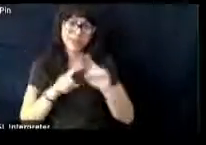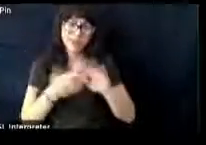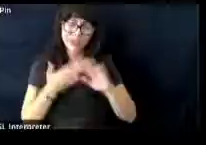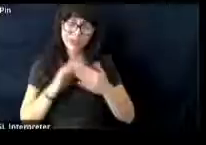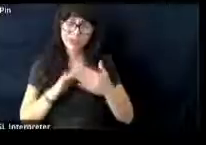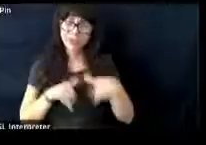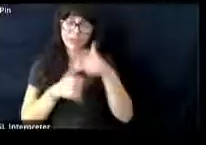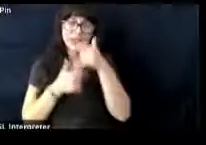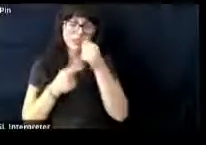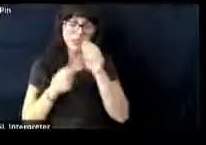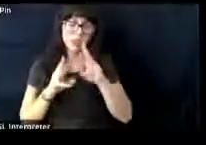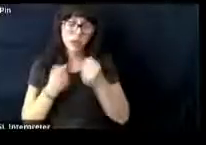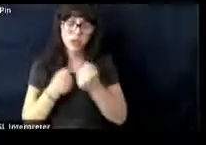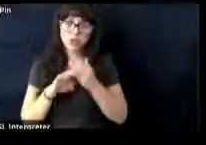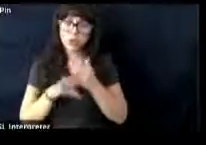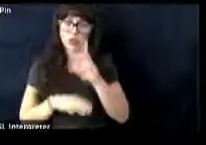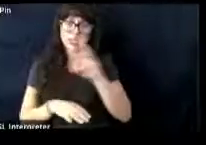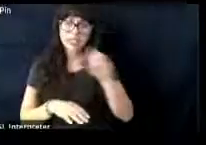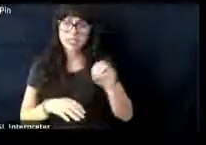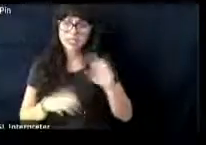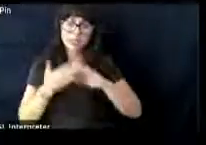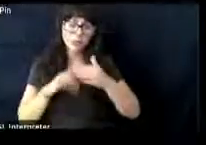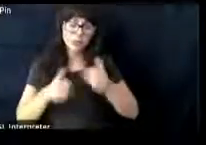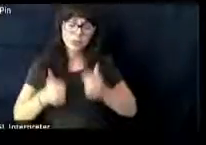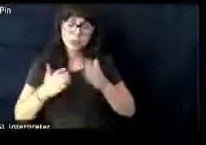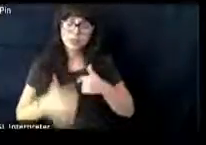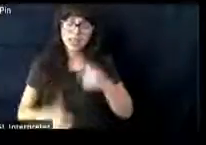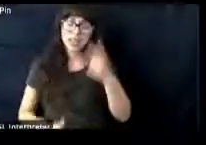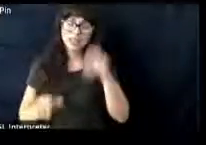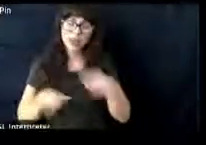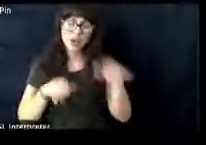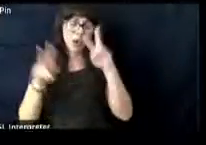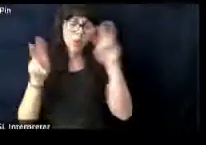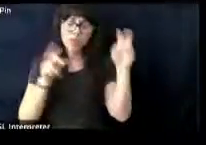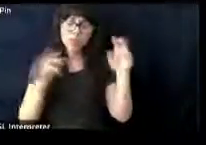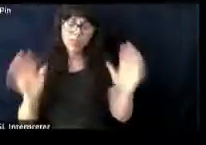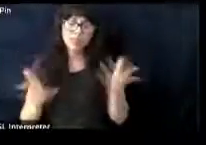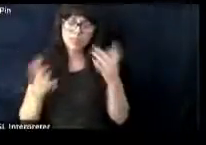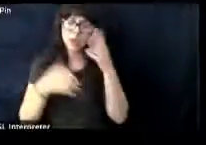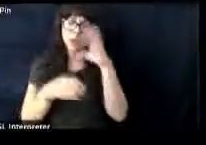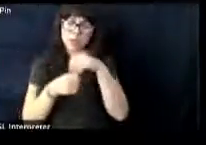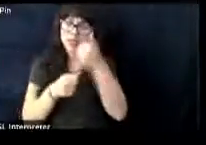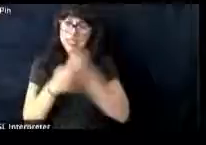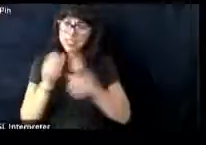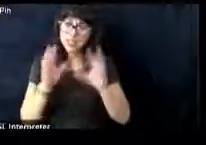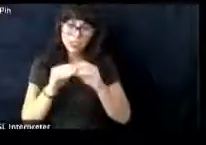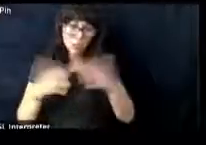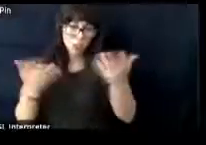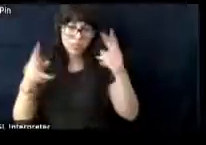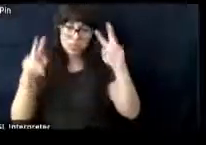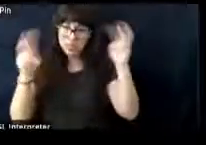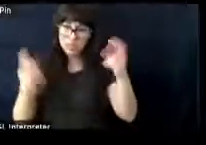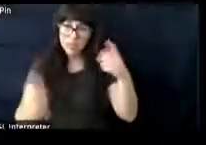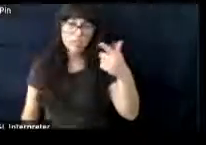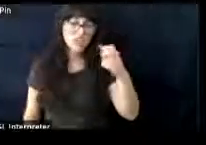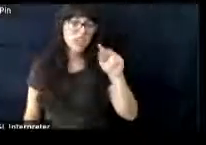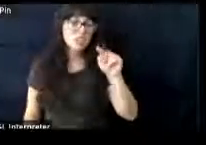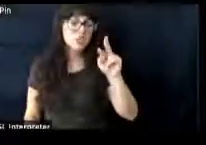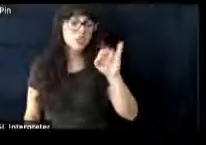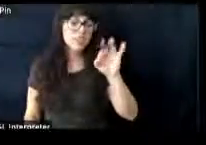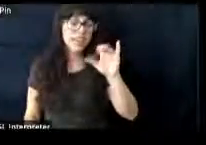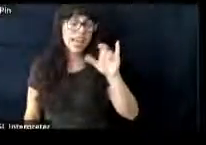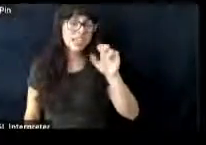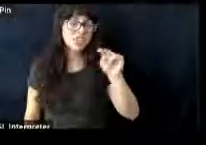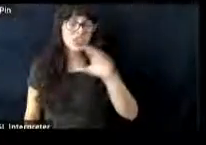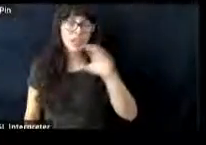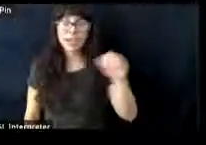over 60 community residents, I've seen a common theme lifted in almost every session. That theme is gentrification and displacement. The